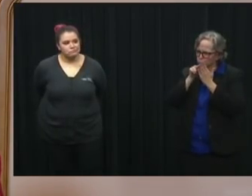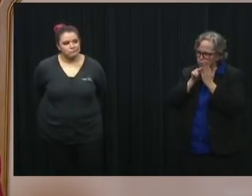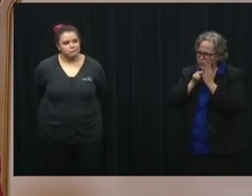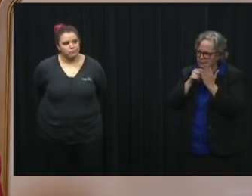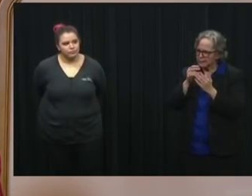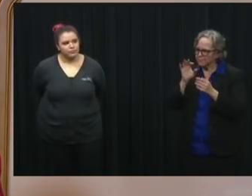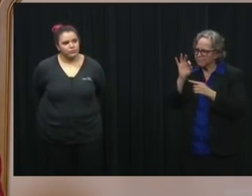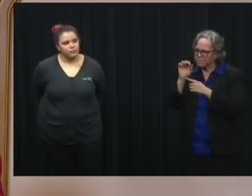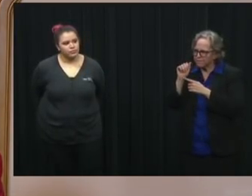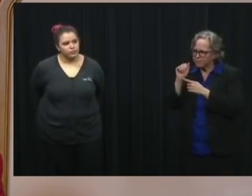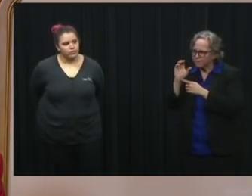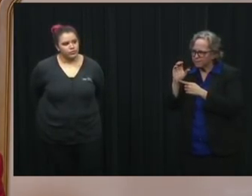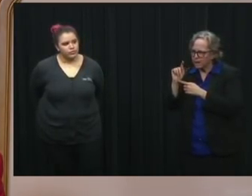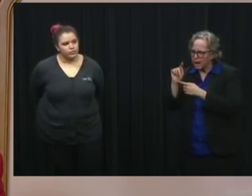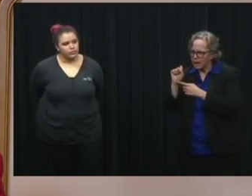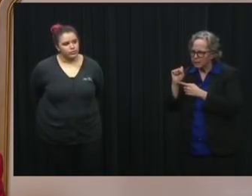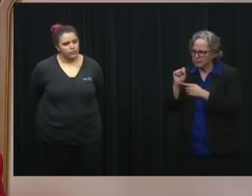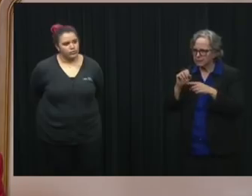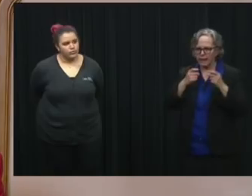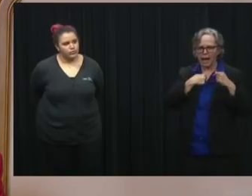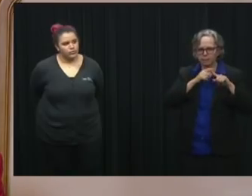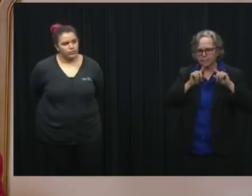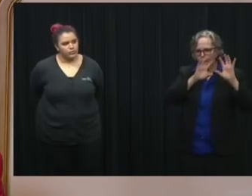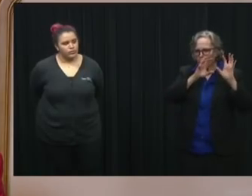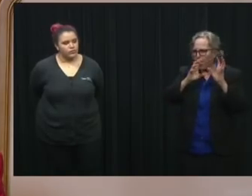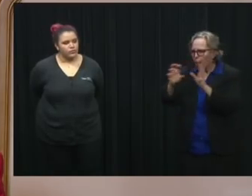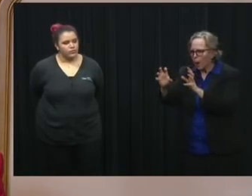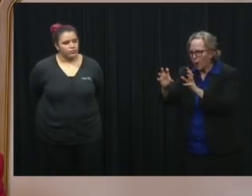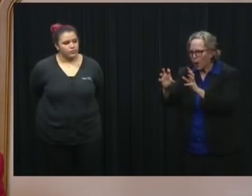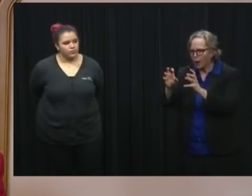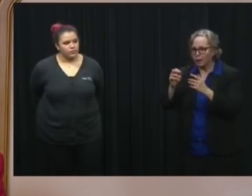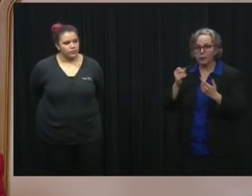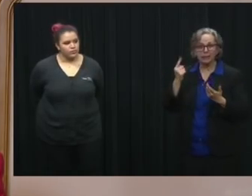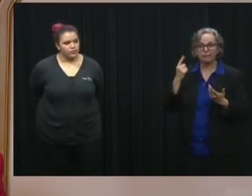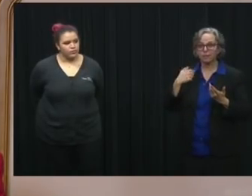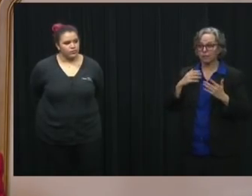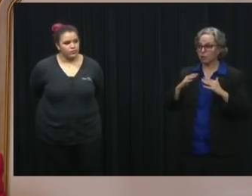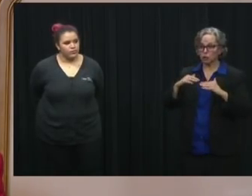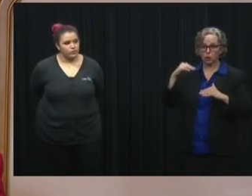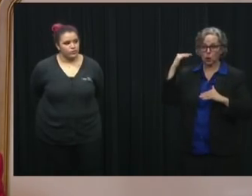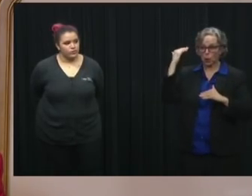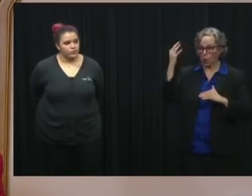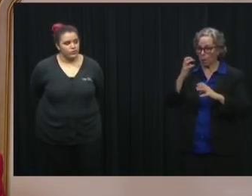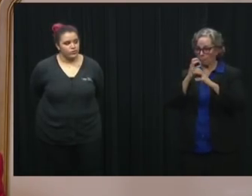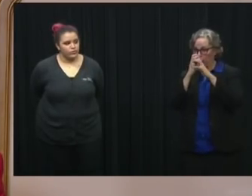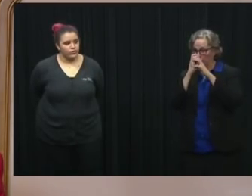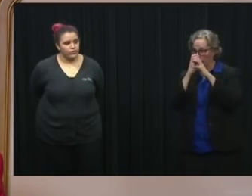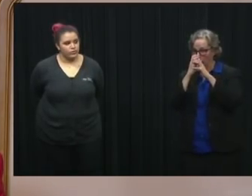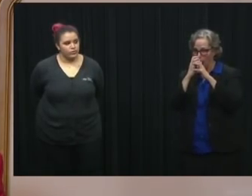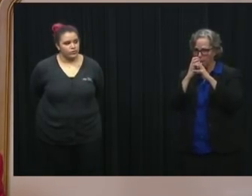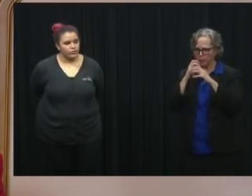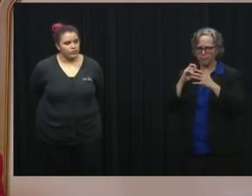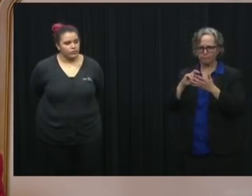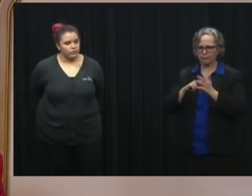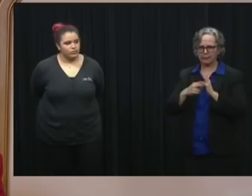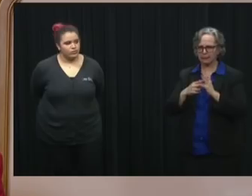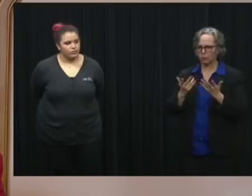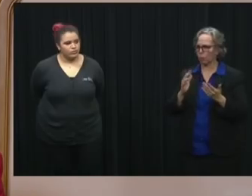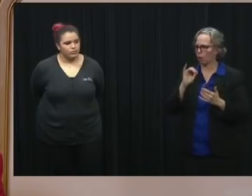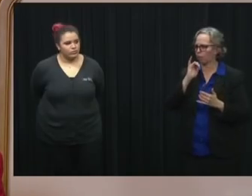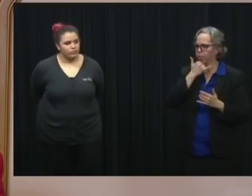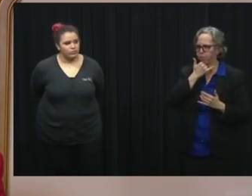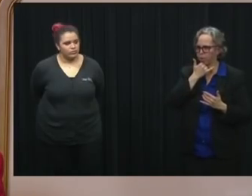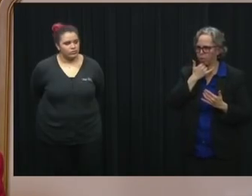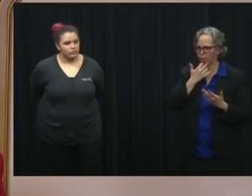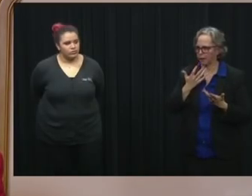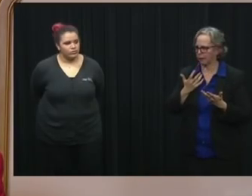category, or if you try to get too specific, then you're really going to be misleading people. And what we've asked people